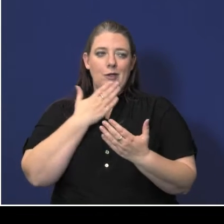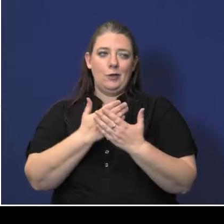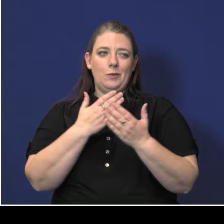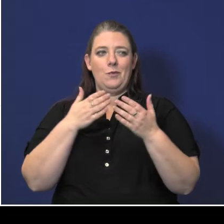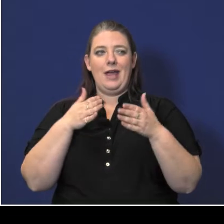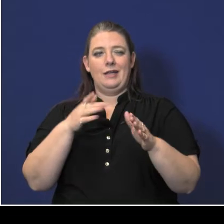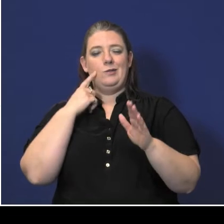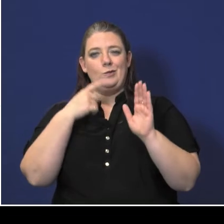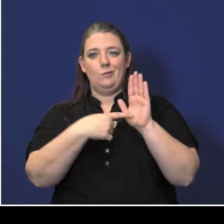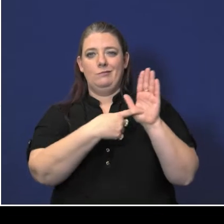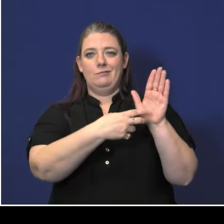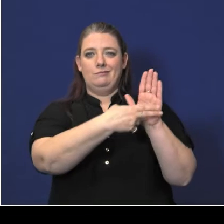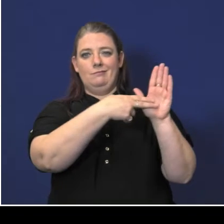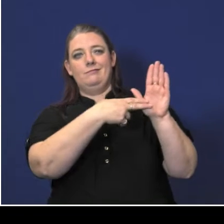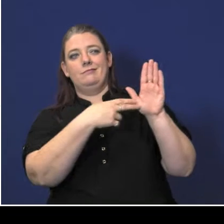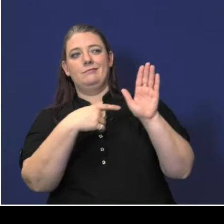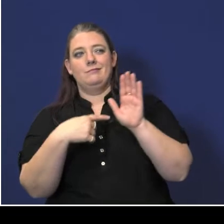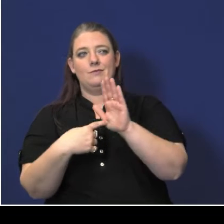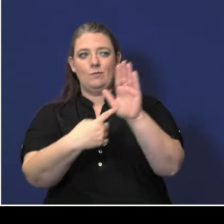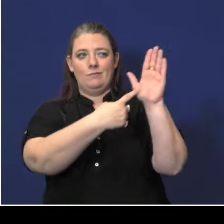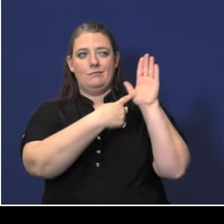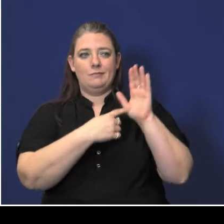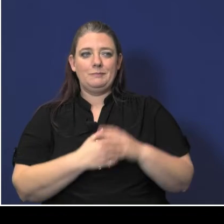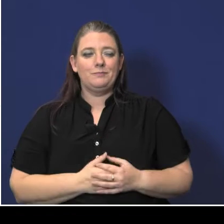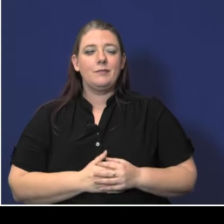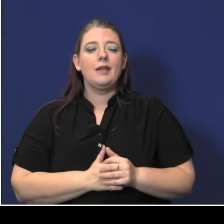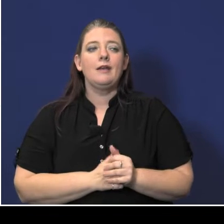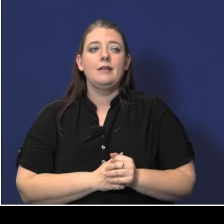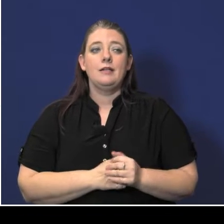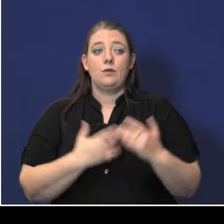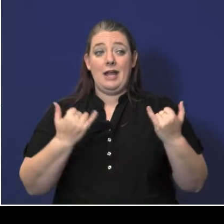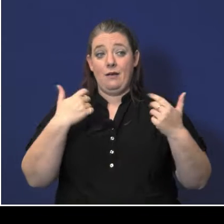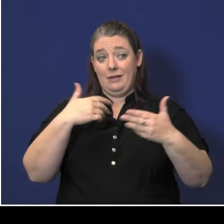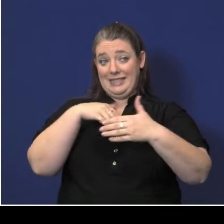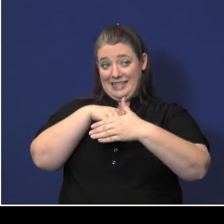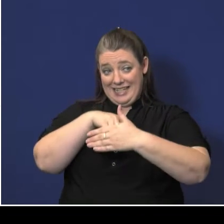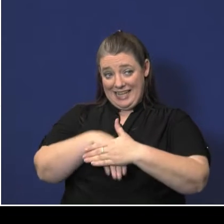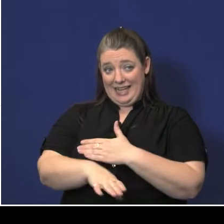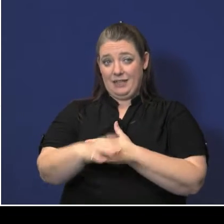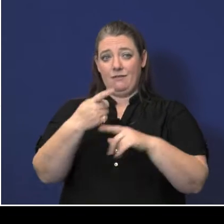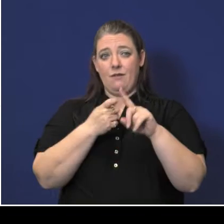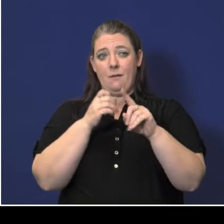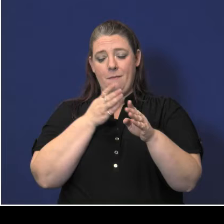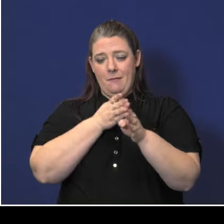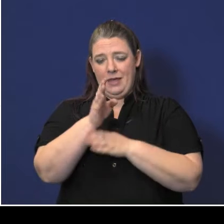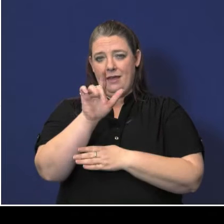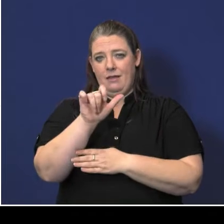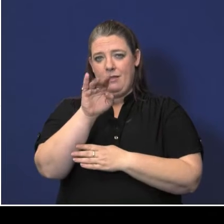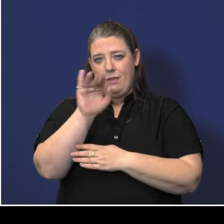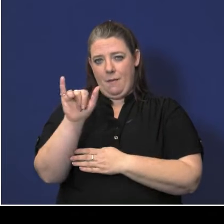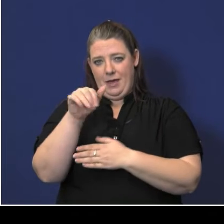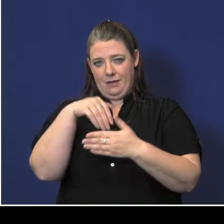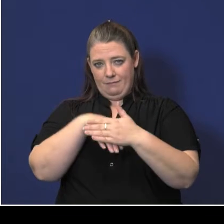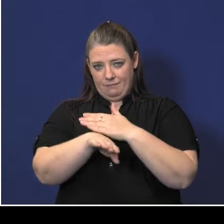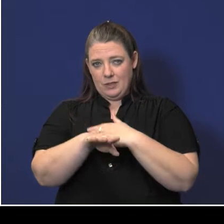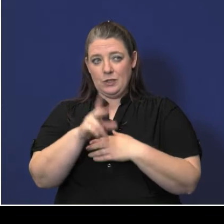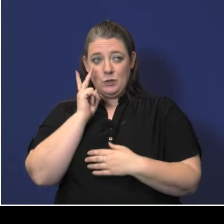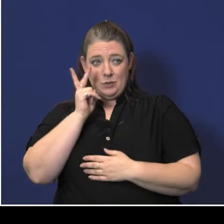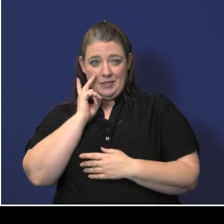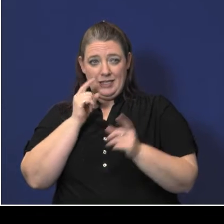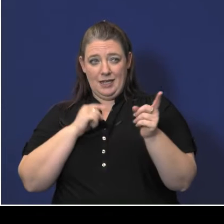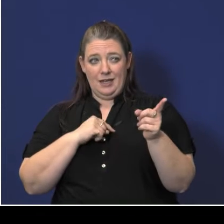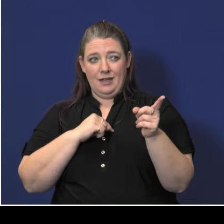going north and going south. So now this is walking in from that main lobby entrance. So what you see here, especially